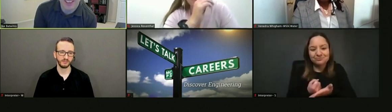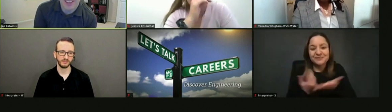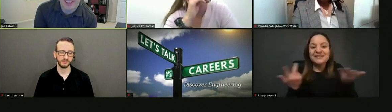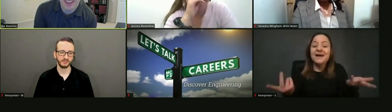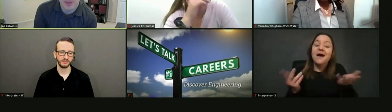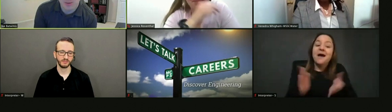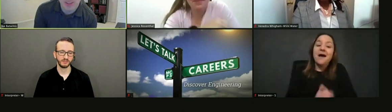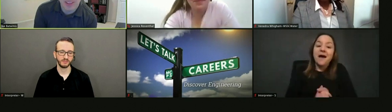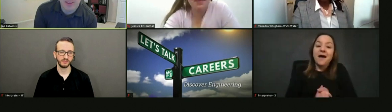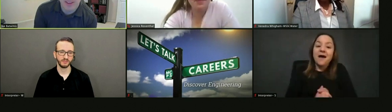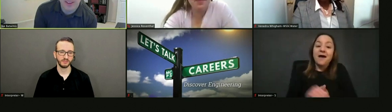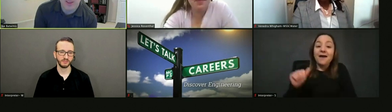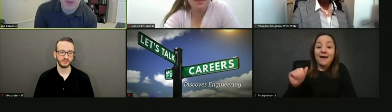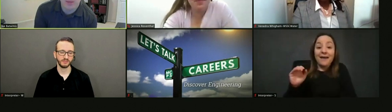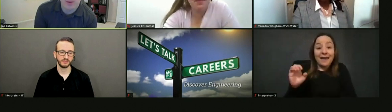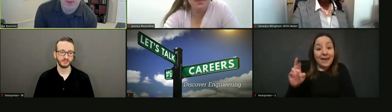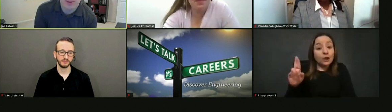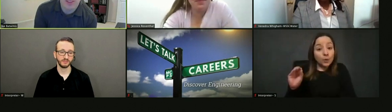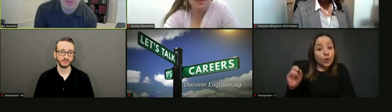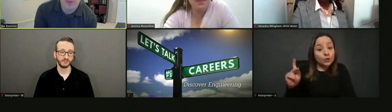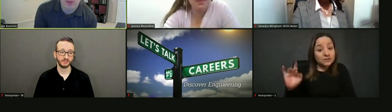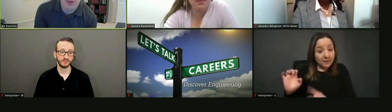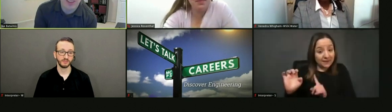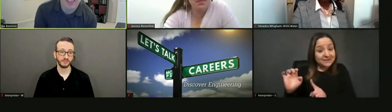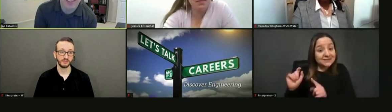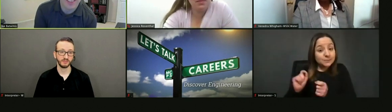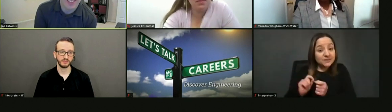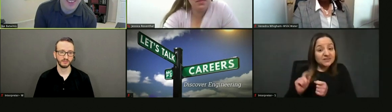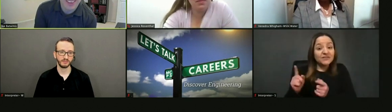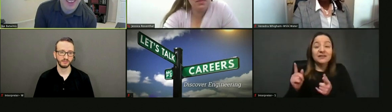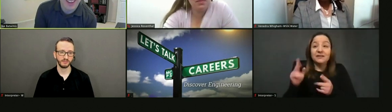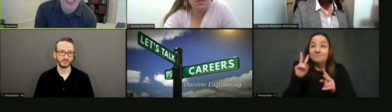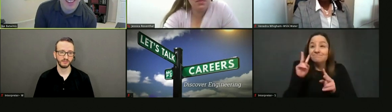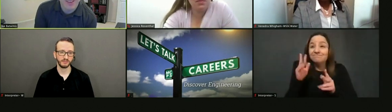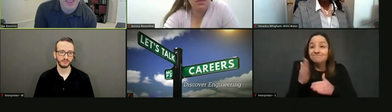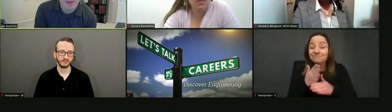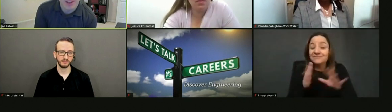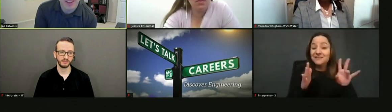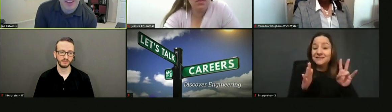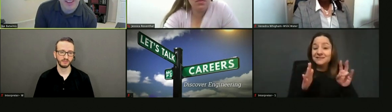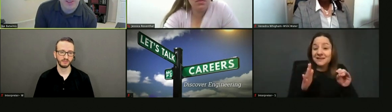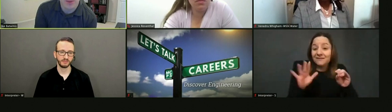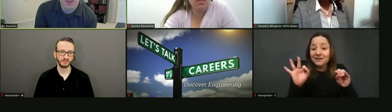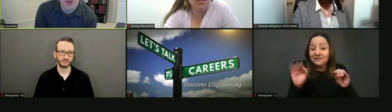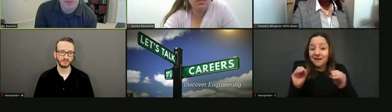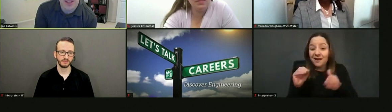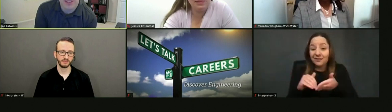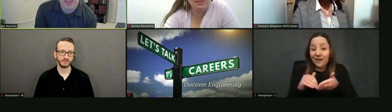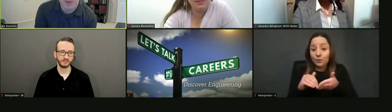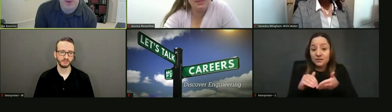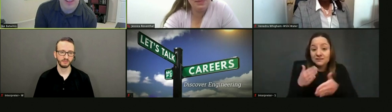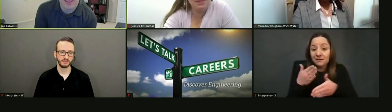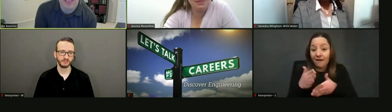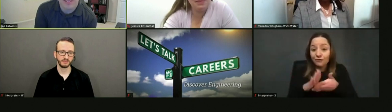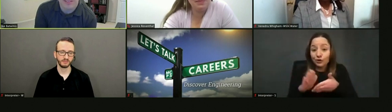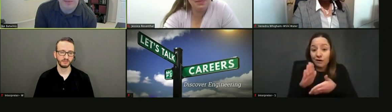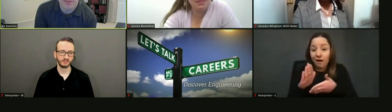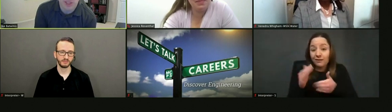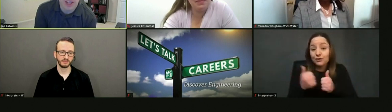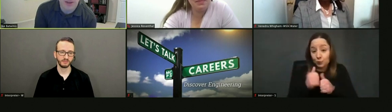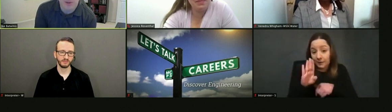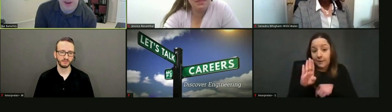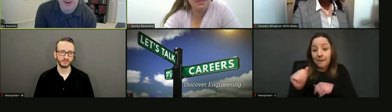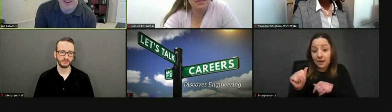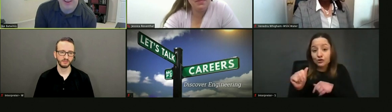say in aerospace anyway, you can probably look at between 70 and 90,000 coming out of college with a bachelor's, depending on